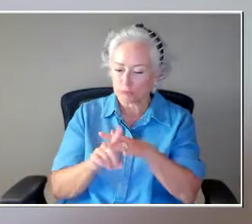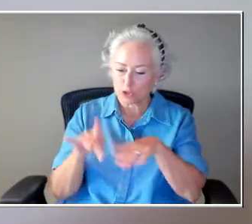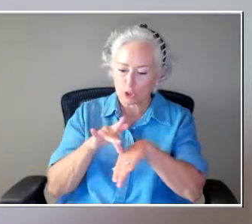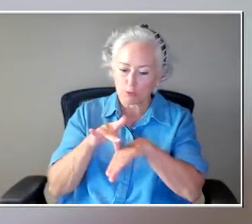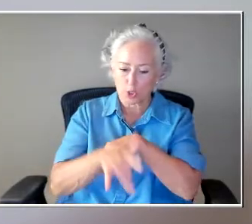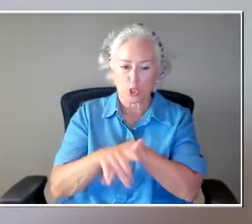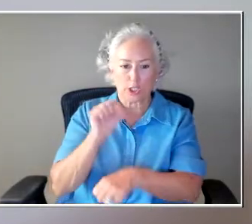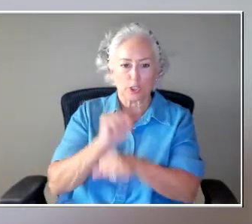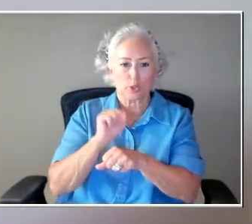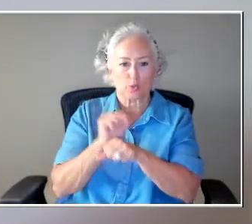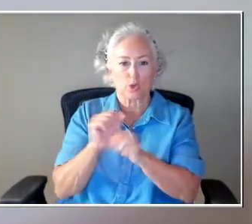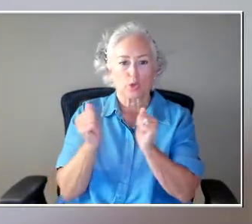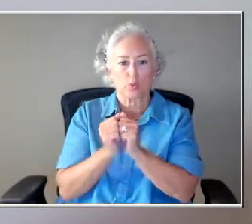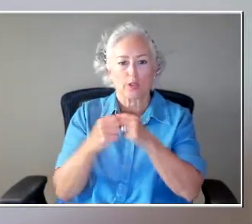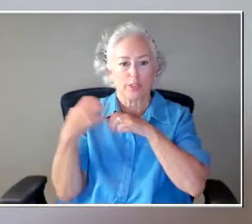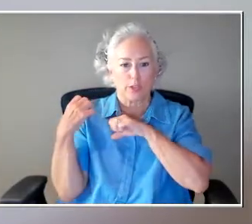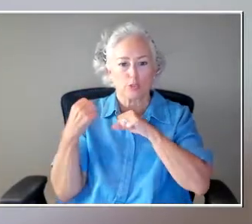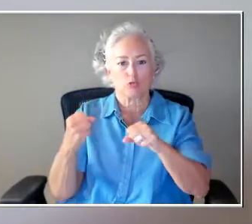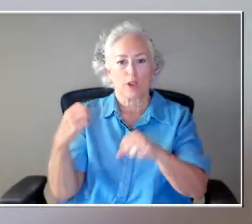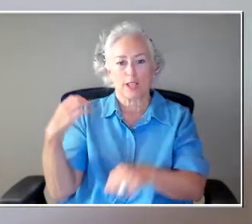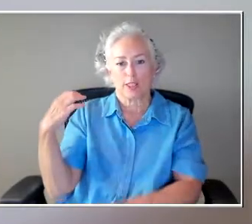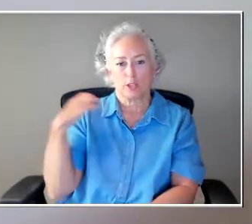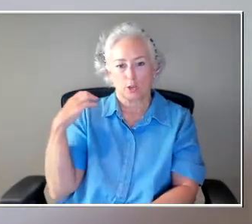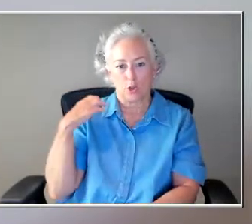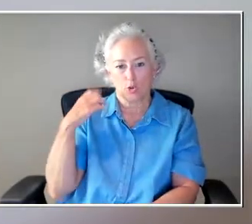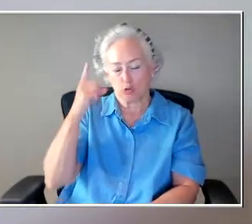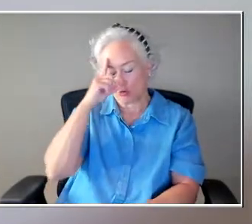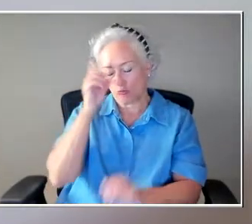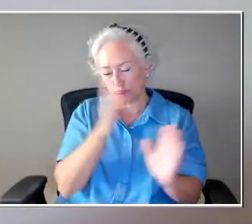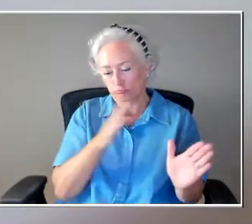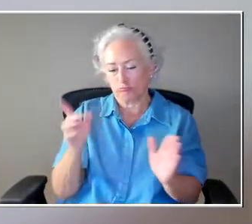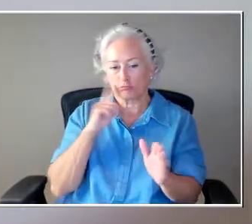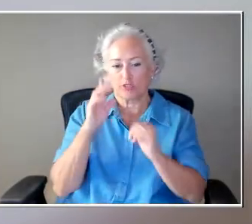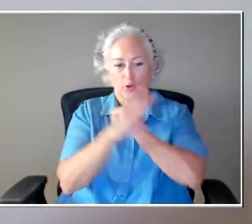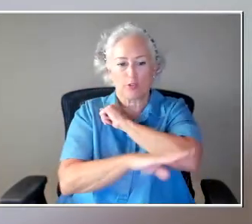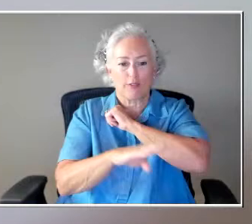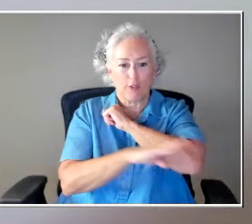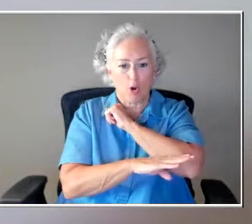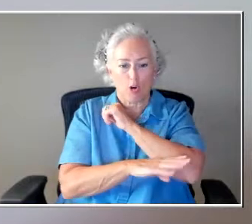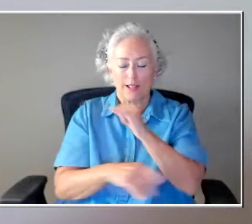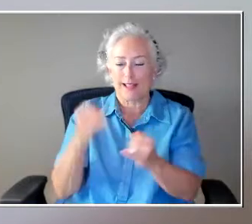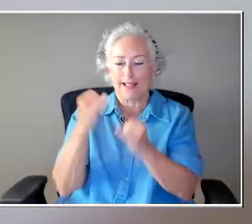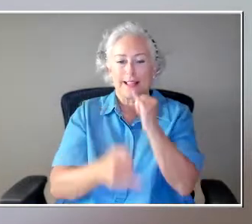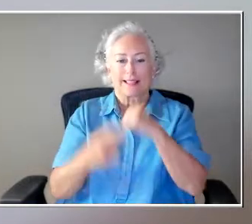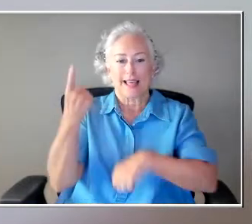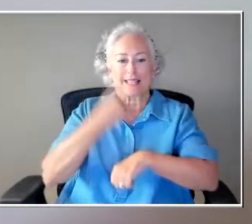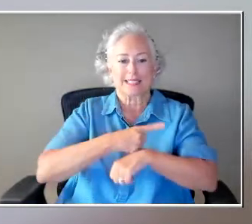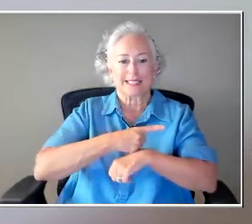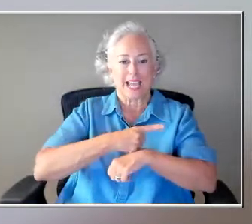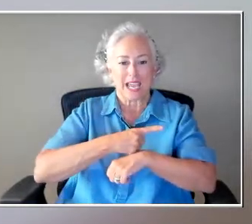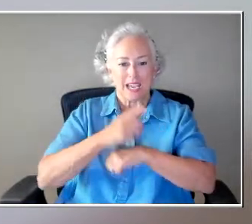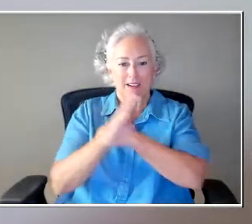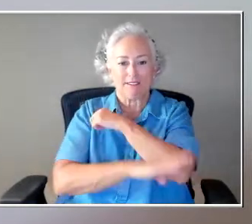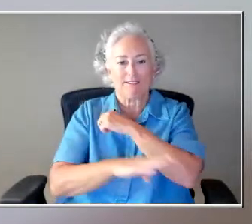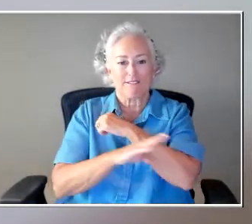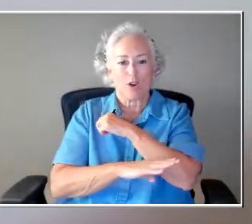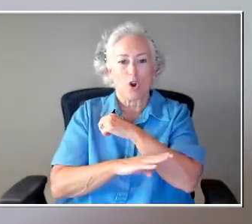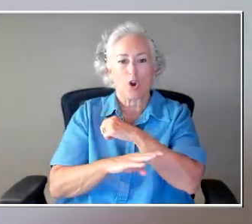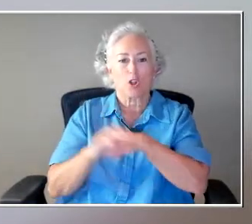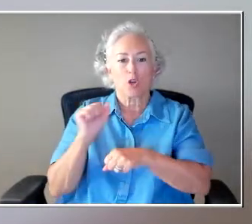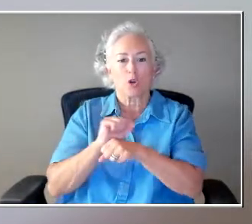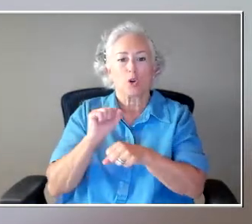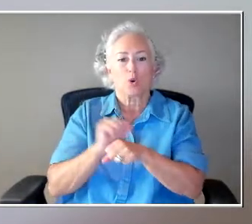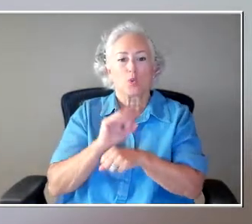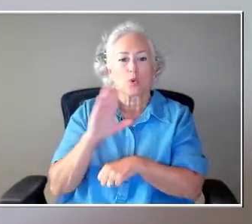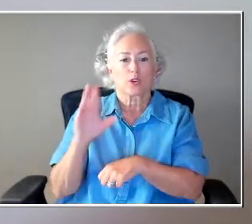coach and get prepared for our fall season. And last day of fall workouts, I kind of experienced something that